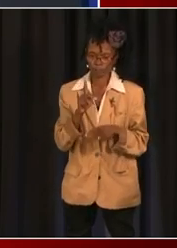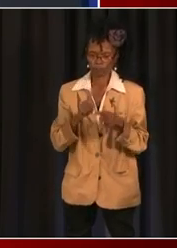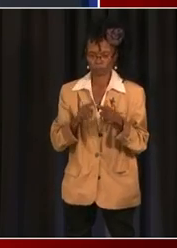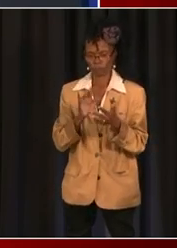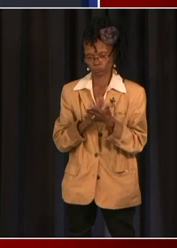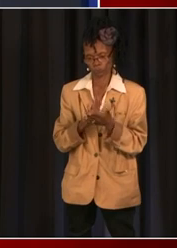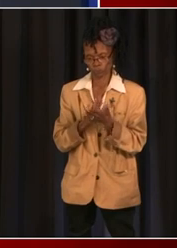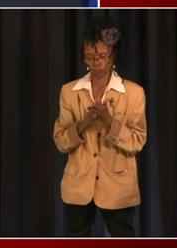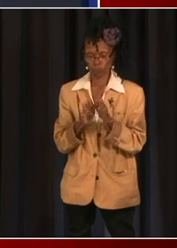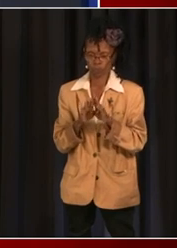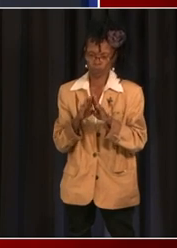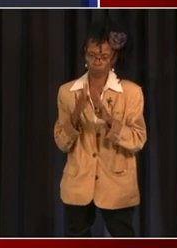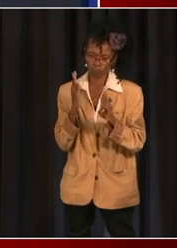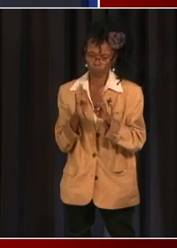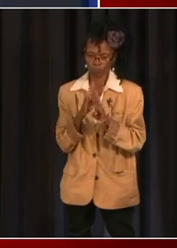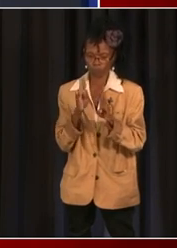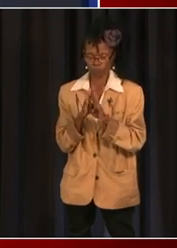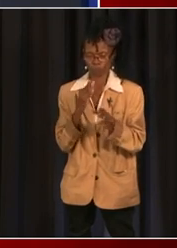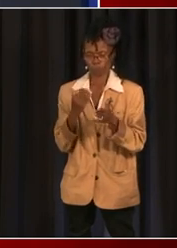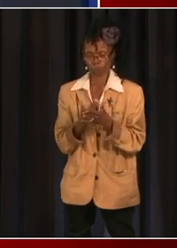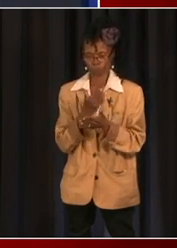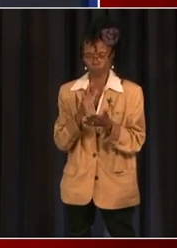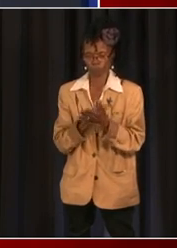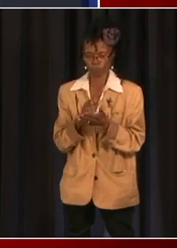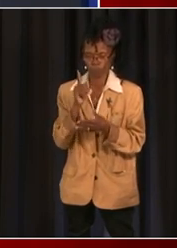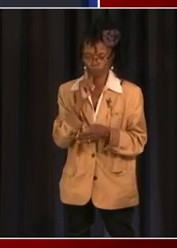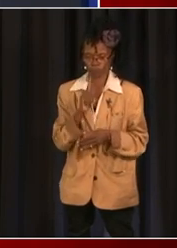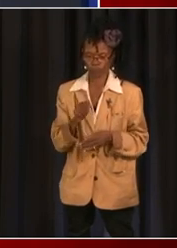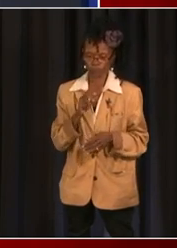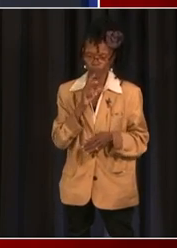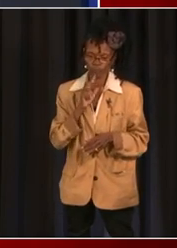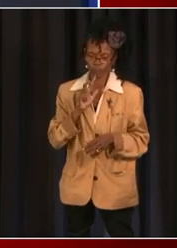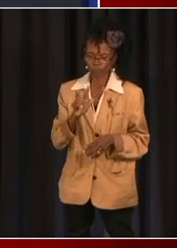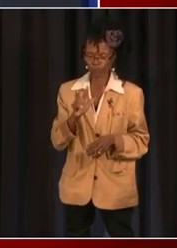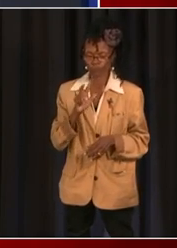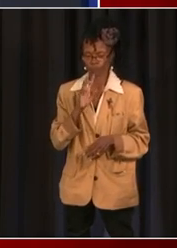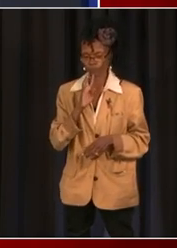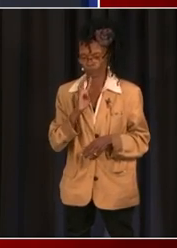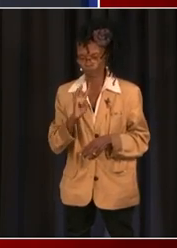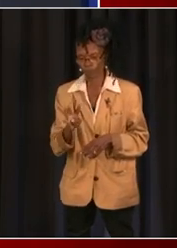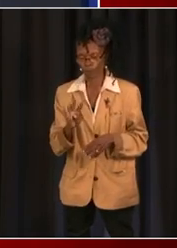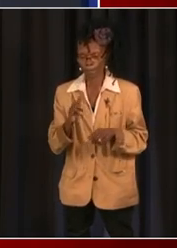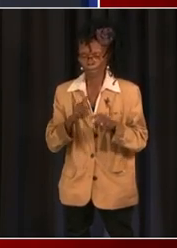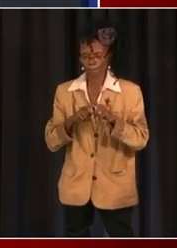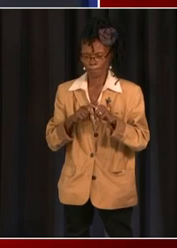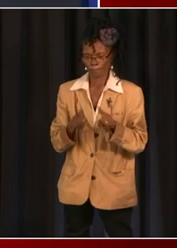dedicated campus for 3-year-olds and 4-year-olds come August 30th. But are you seeing kids kind of,